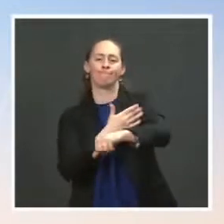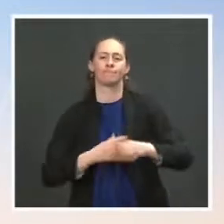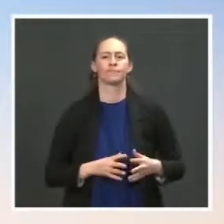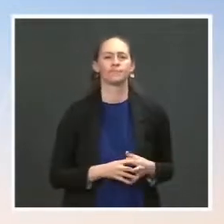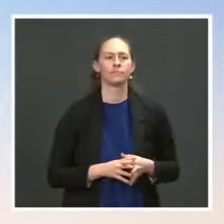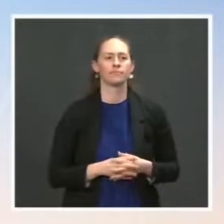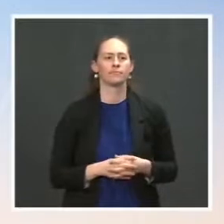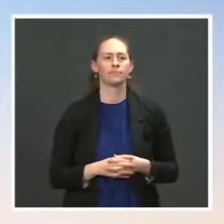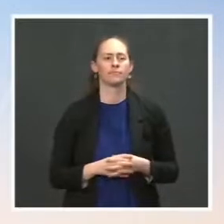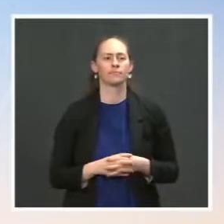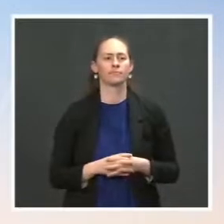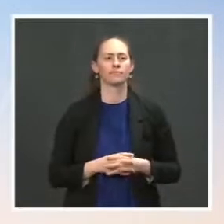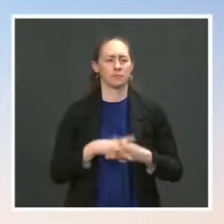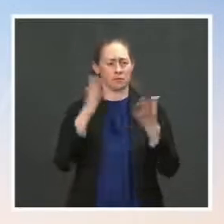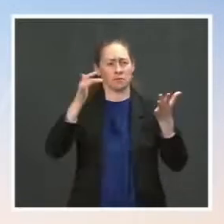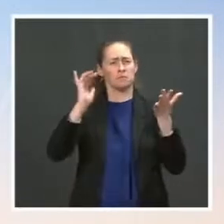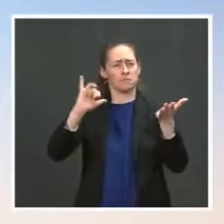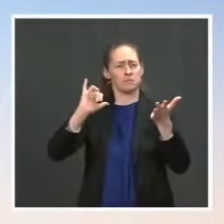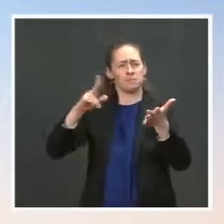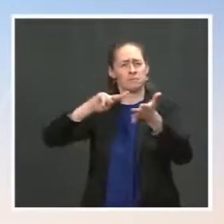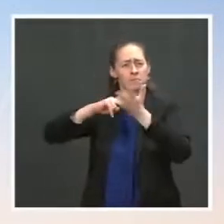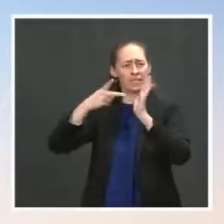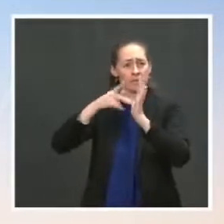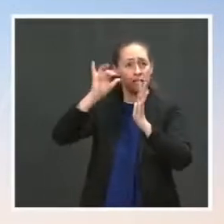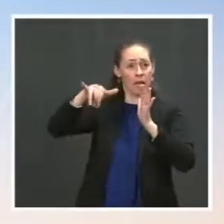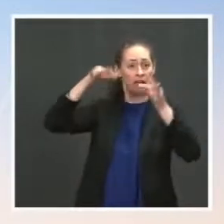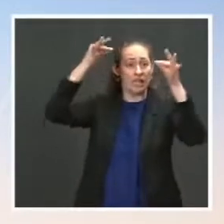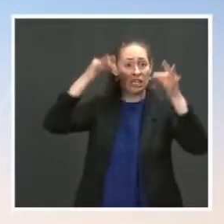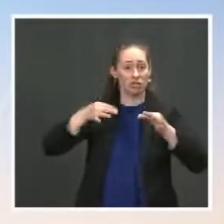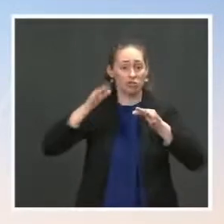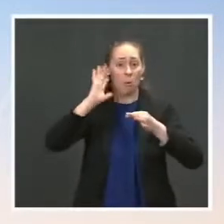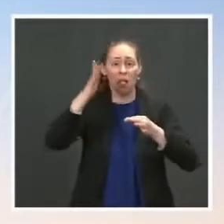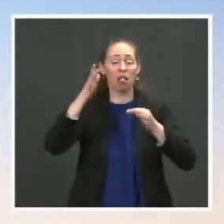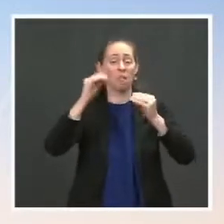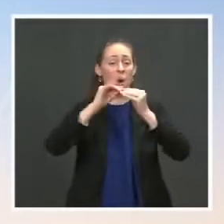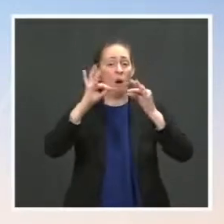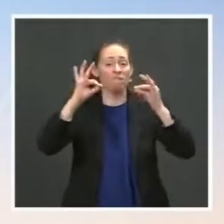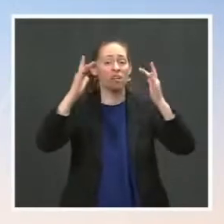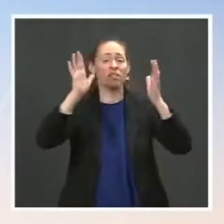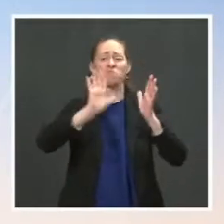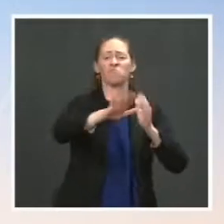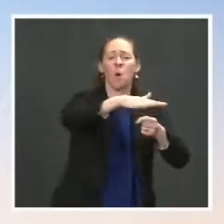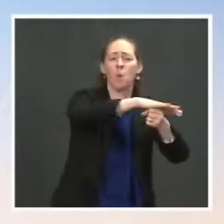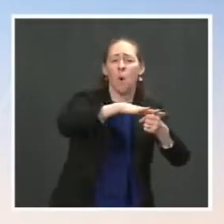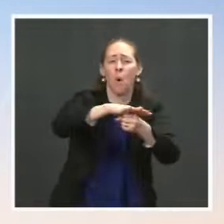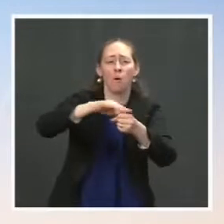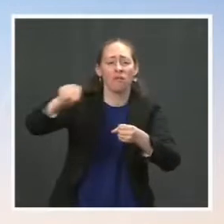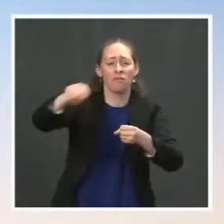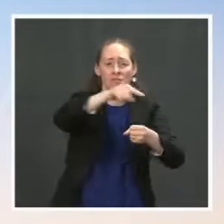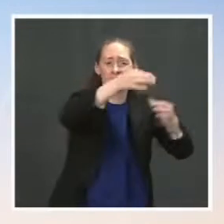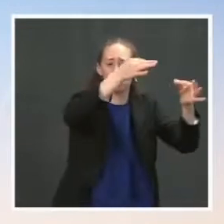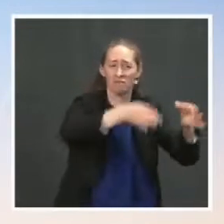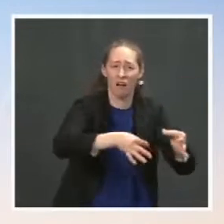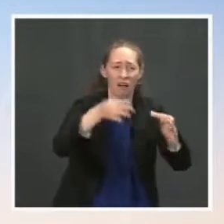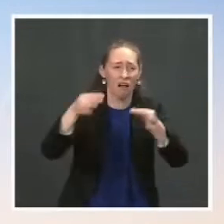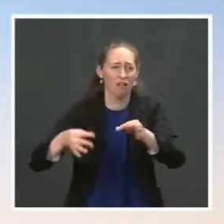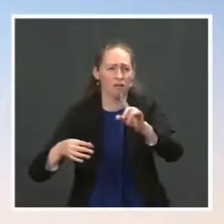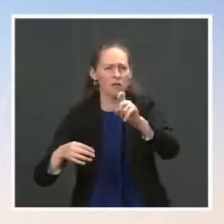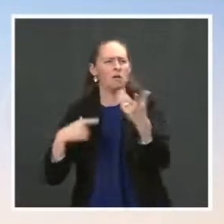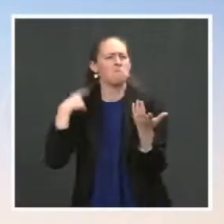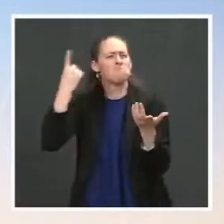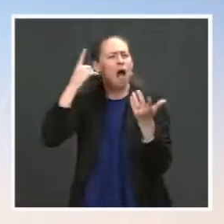because that's where they know that how to allocate the needs, how does the federal government retain oversight